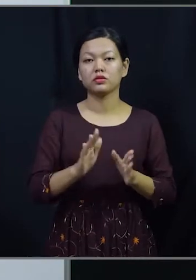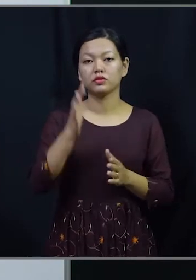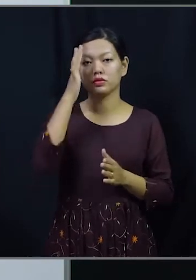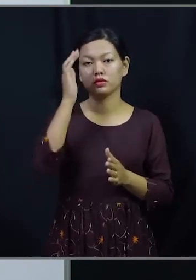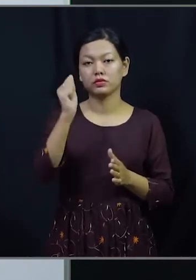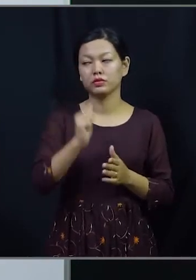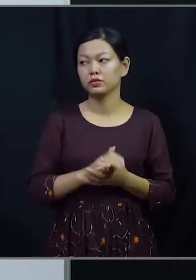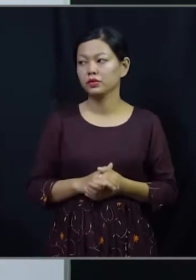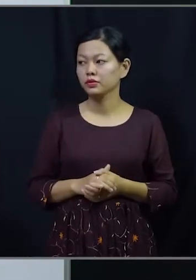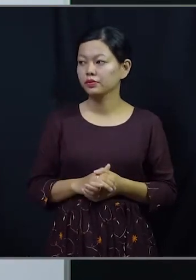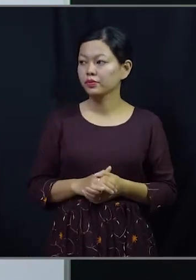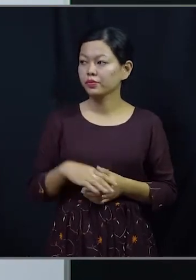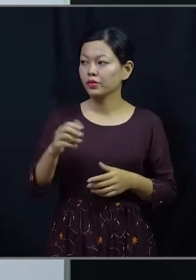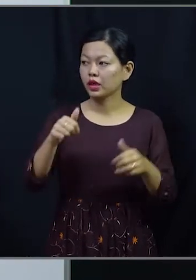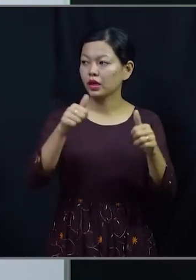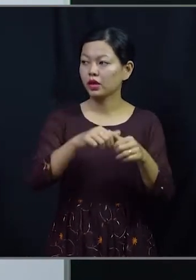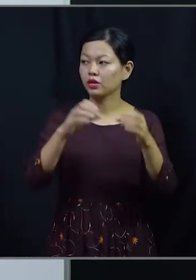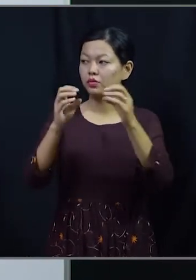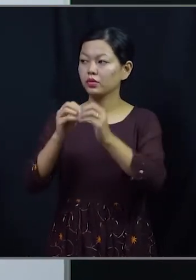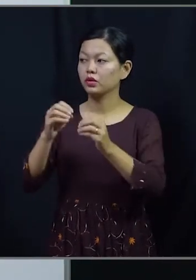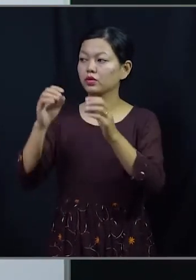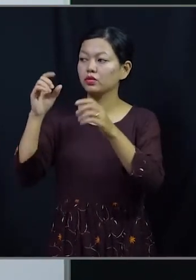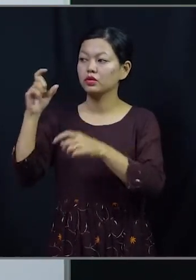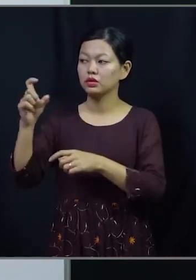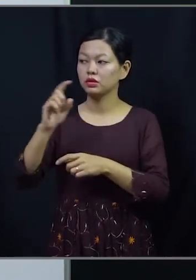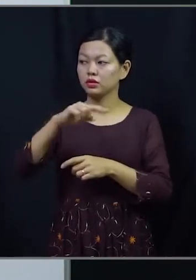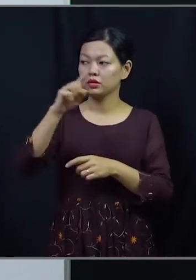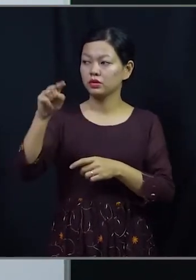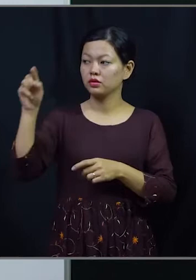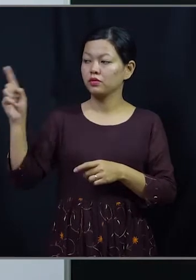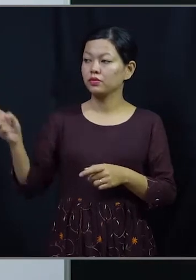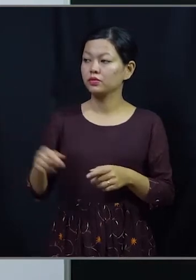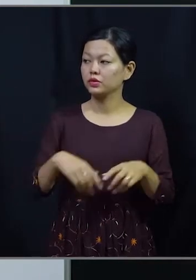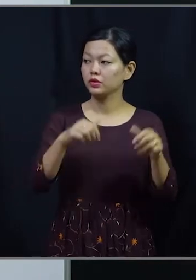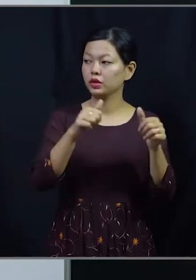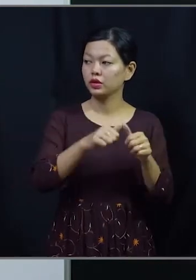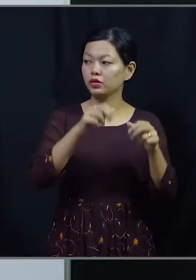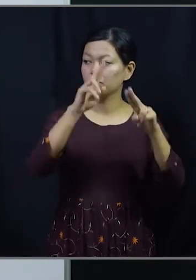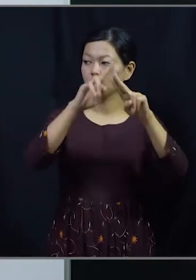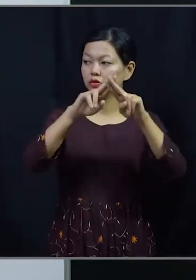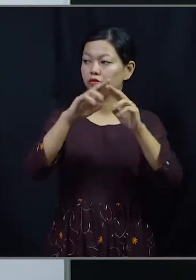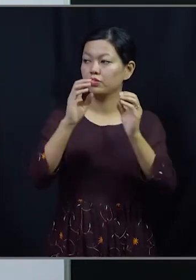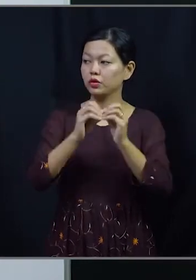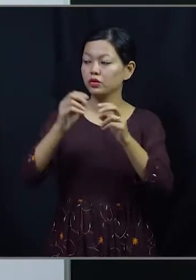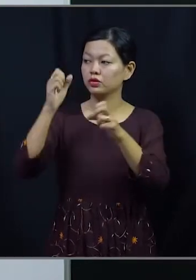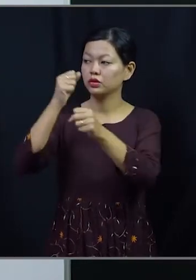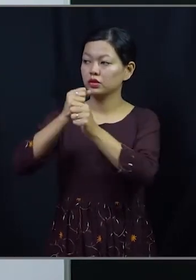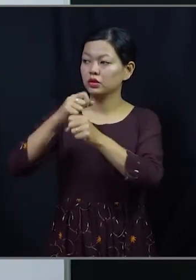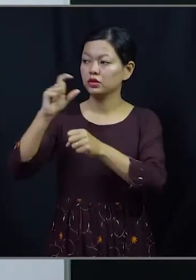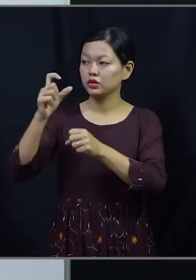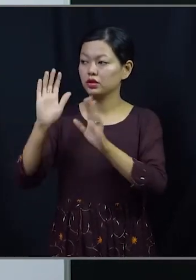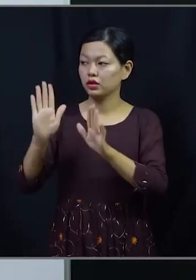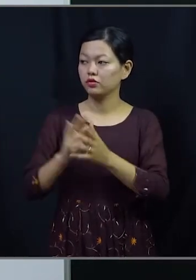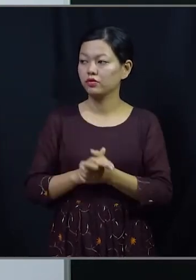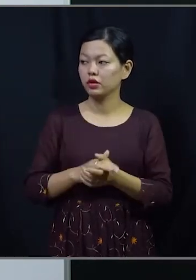c. Okay. Then we can find the composition of these two functions as, that is from a to c, we denote